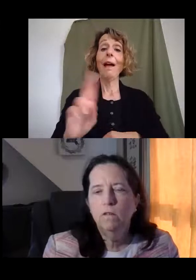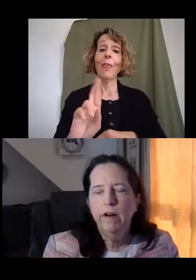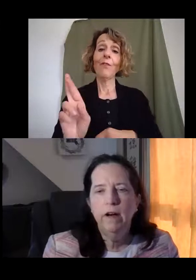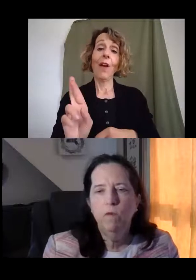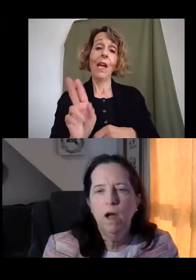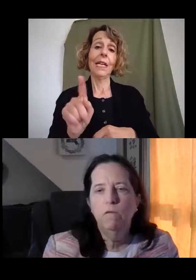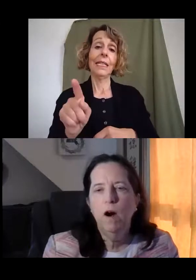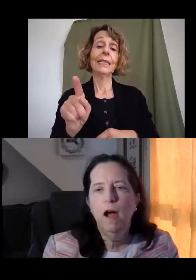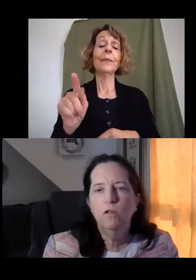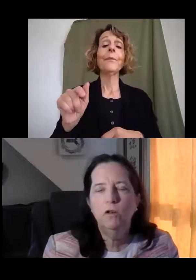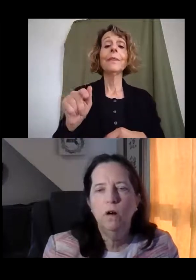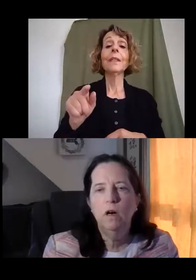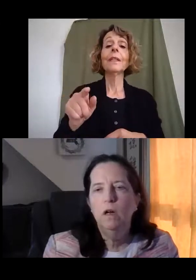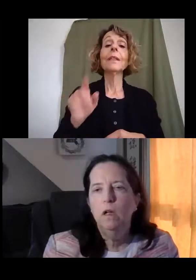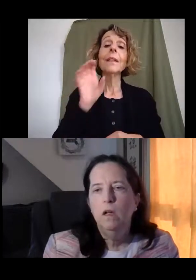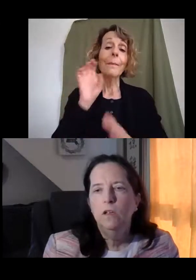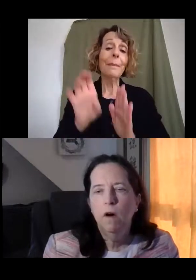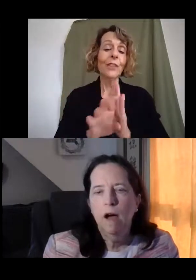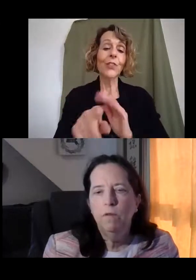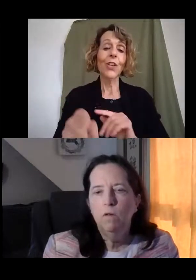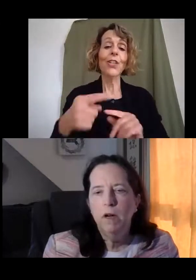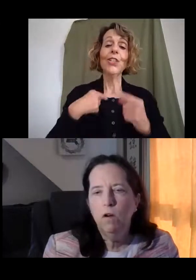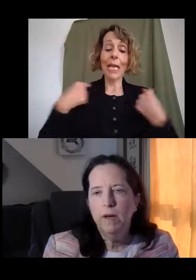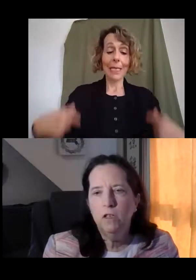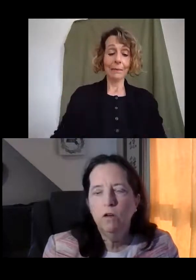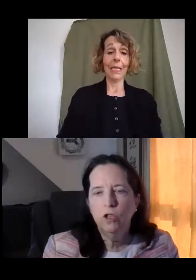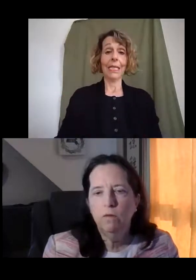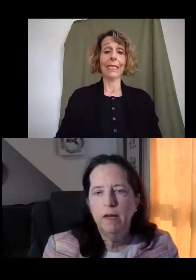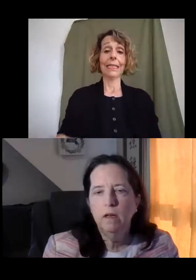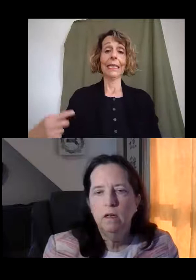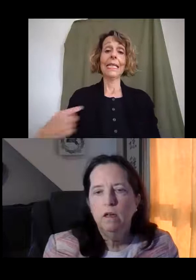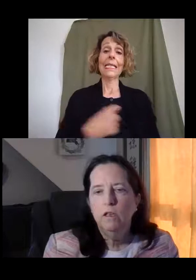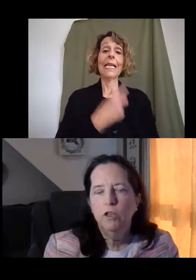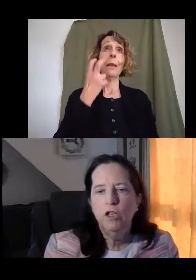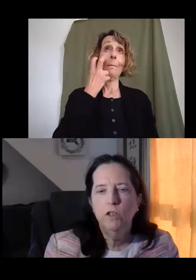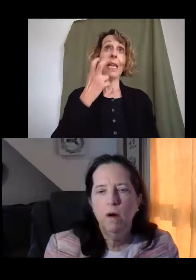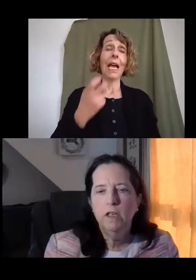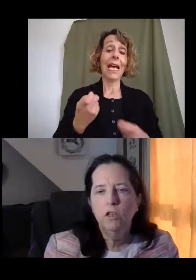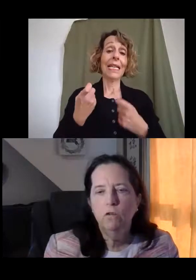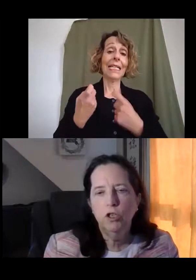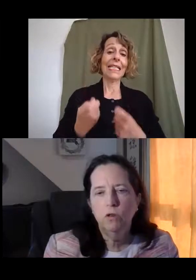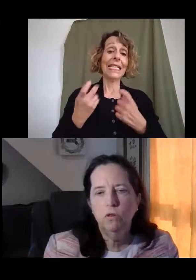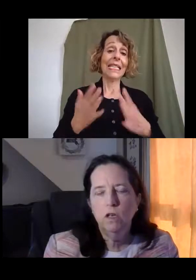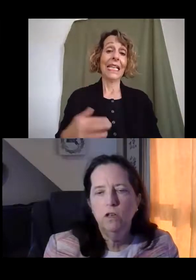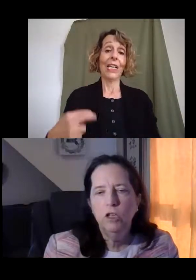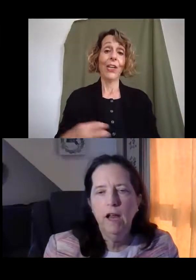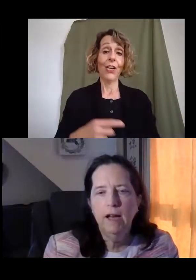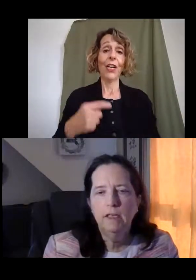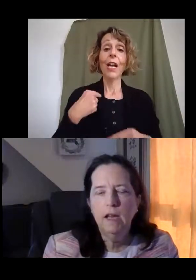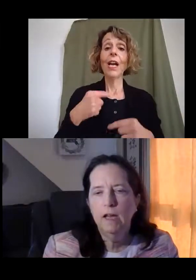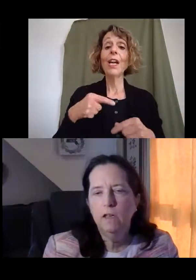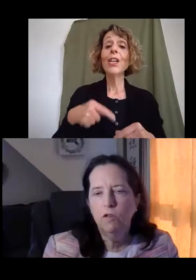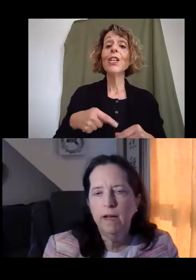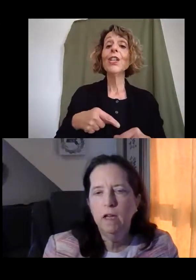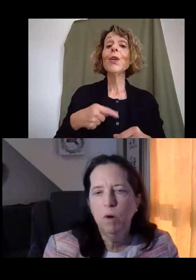dressed very well for outdoor travel. We are going snowshoeing. So she's wearing snowshoes. She